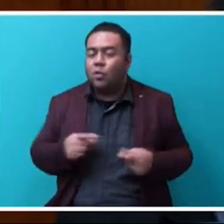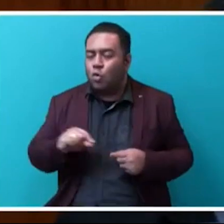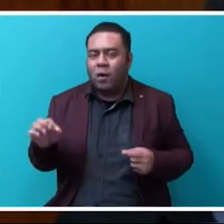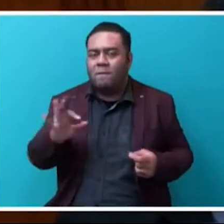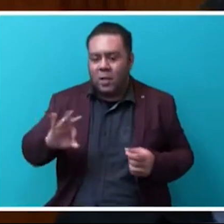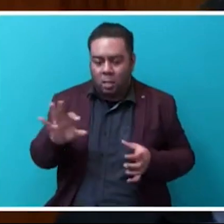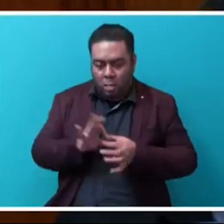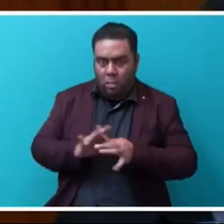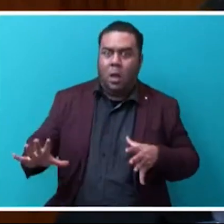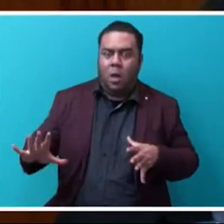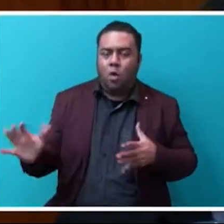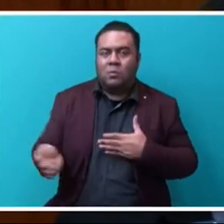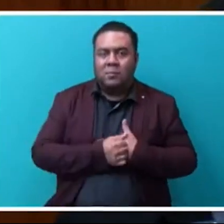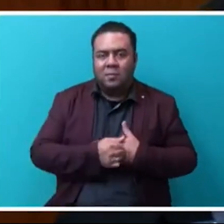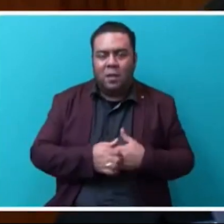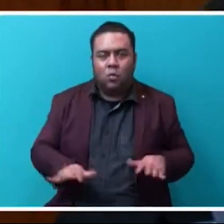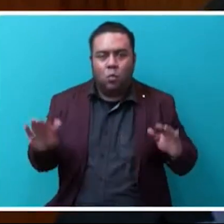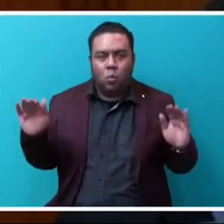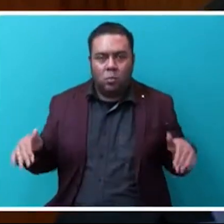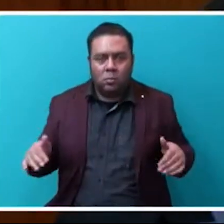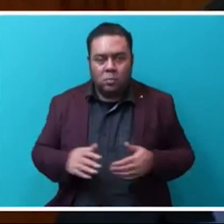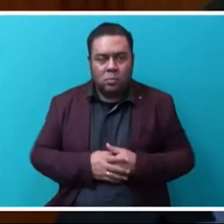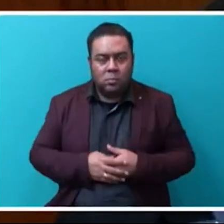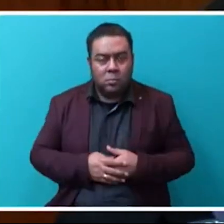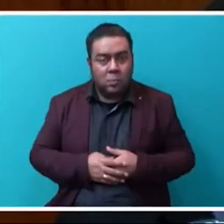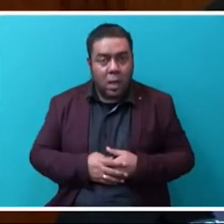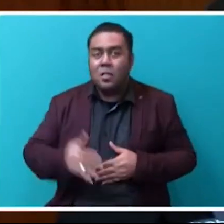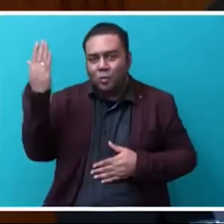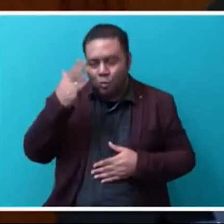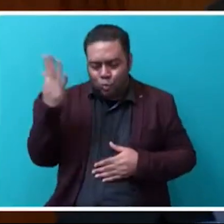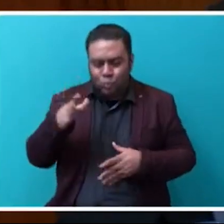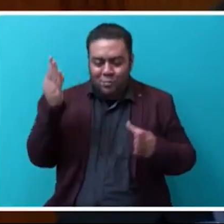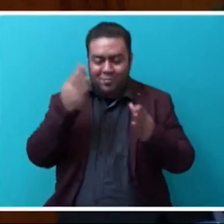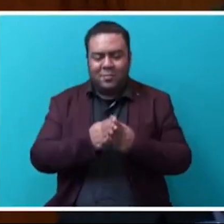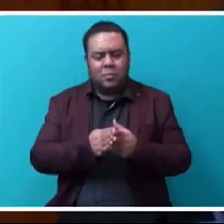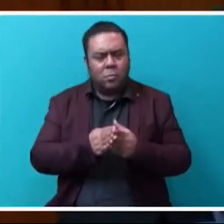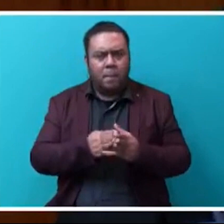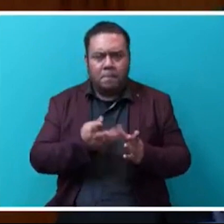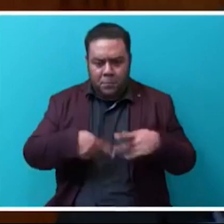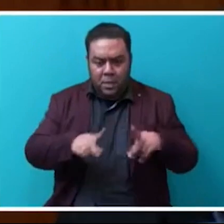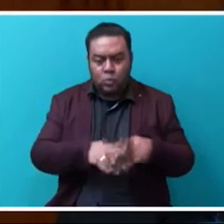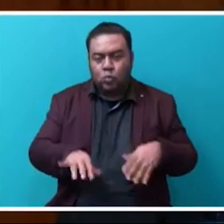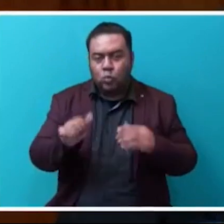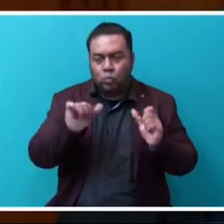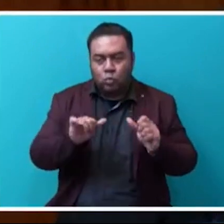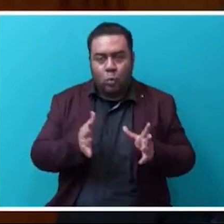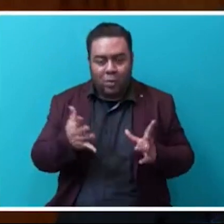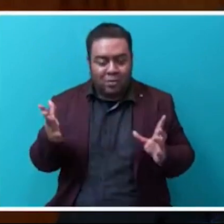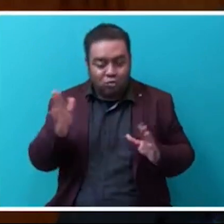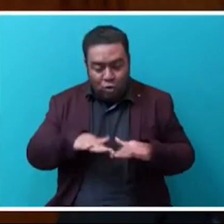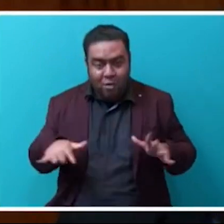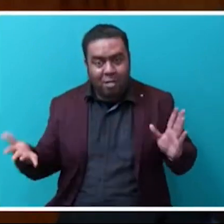this belonging or safety at home. School can be the ultimate circuit breaker to a child coming into conflict with the